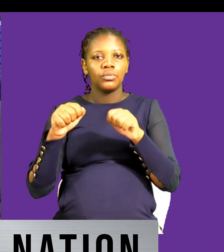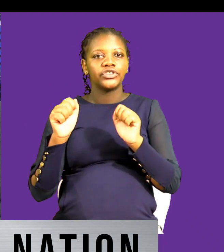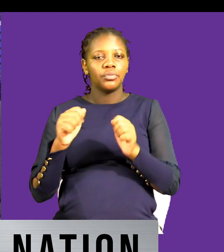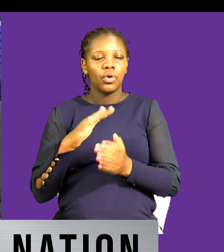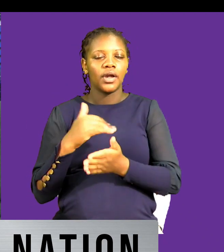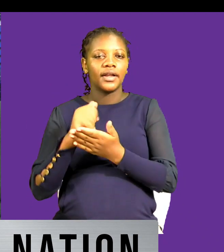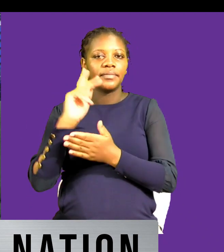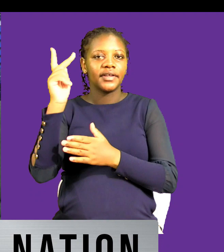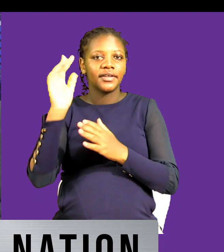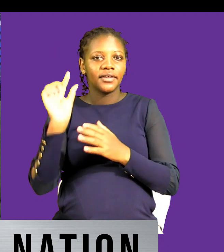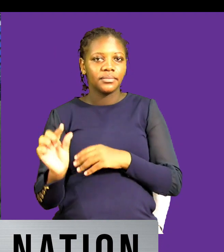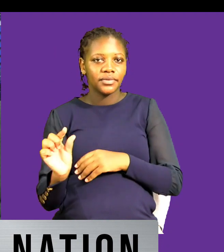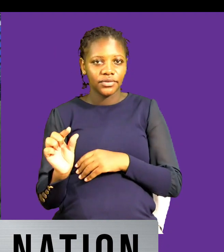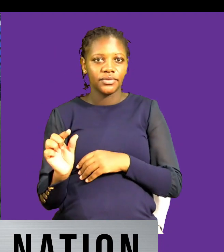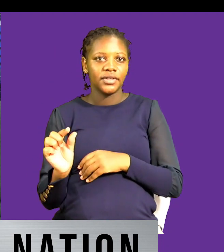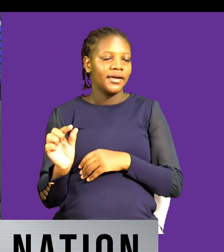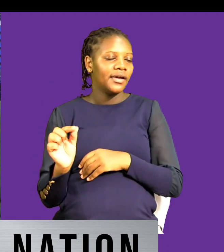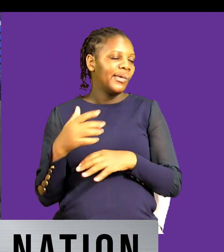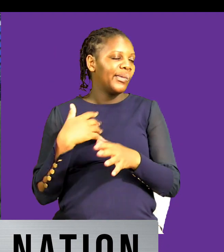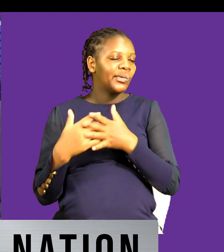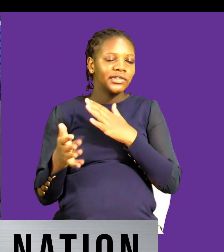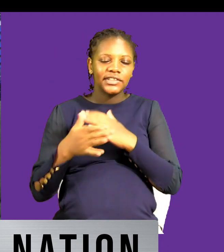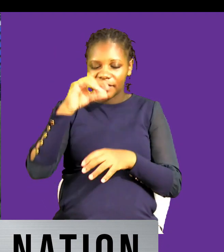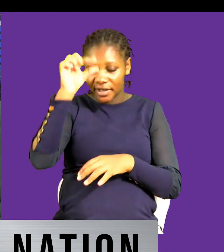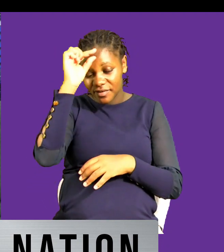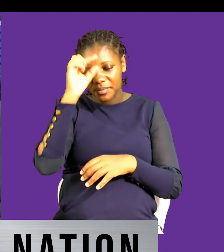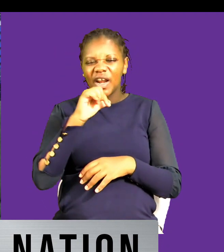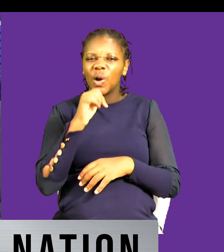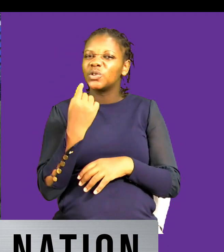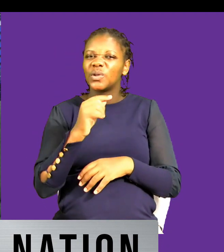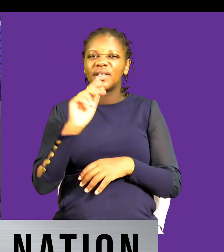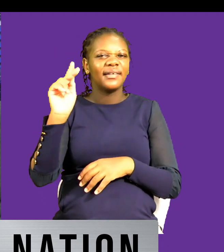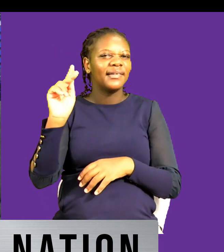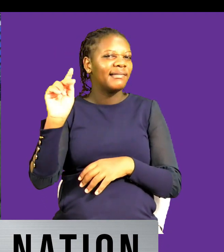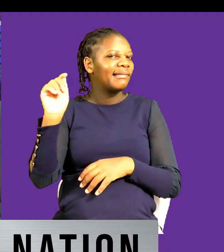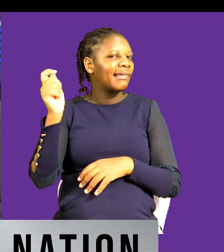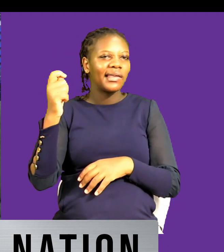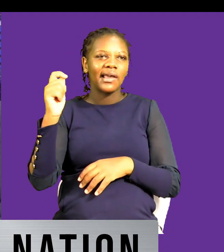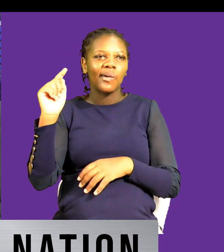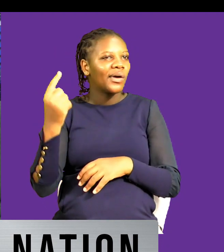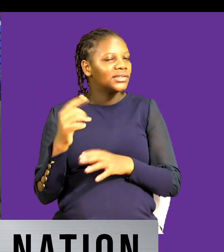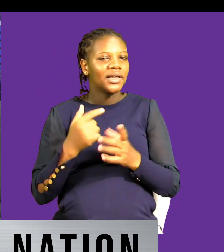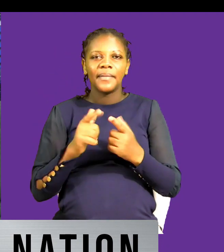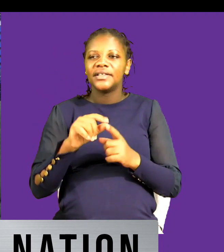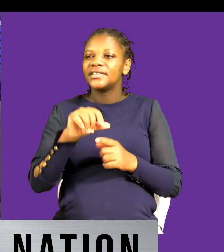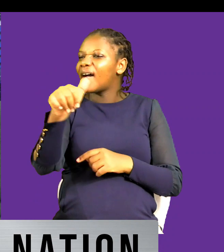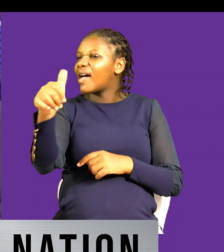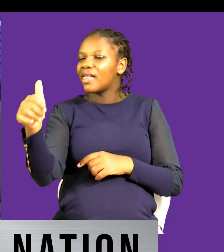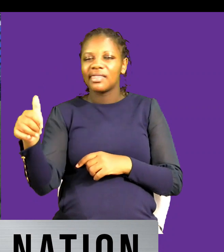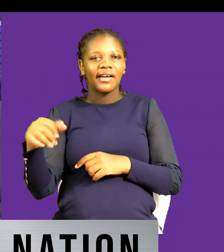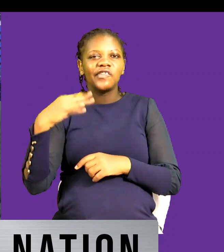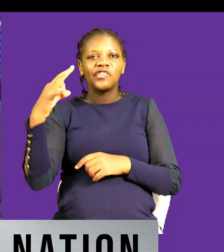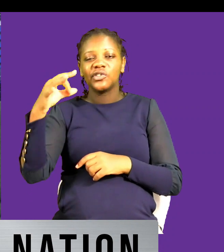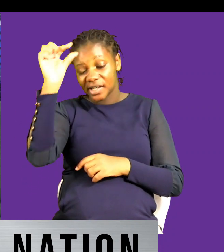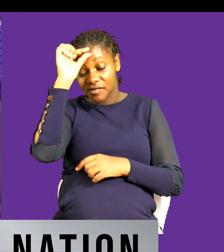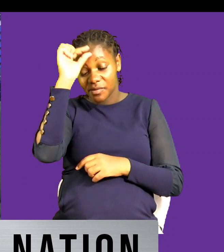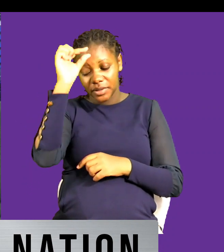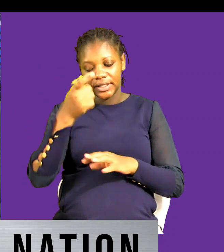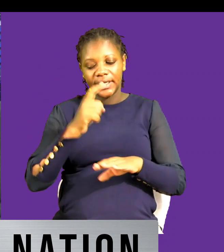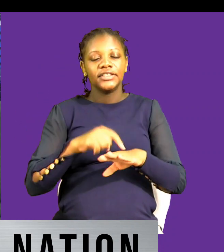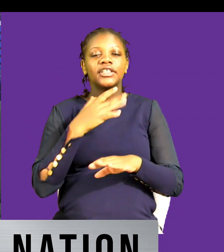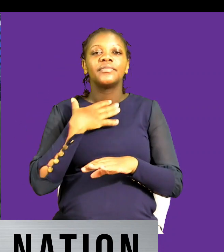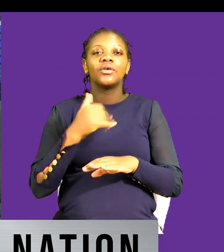Mwananchi, whichever government comes in, not just this Kenya Kwanza administration. Right. Even other governments that come in, they will, when they want to